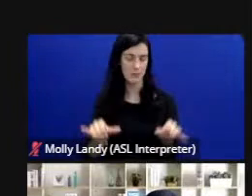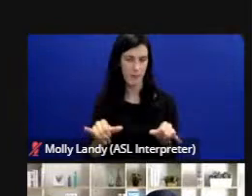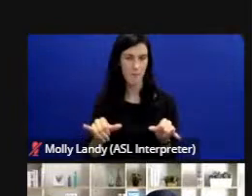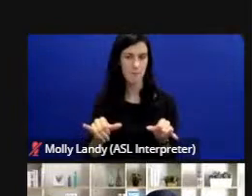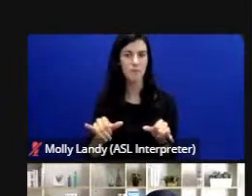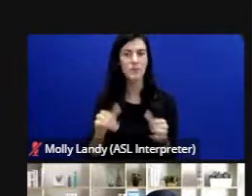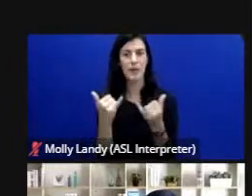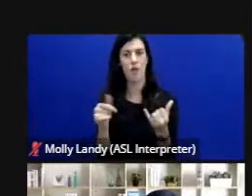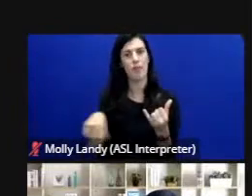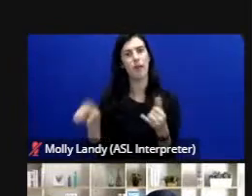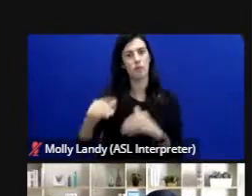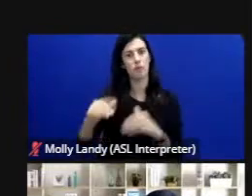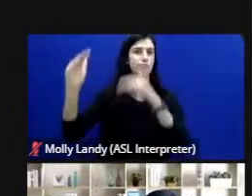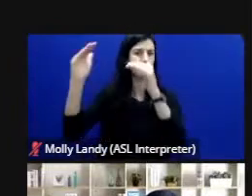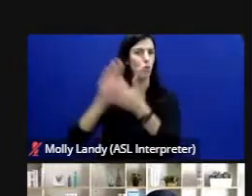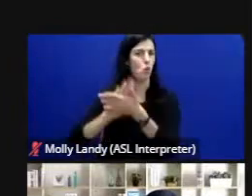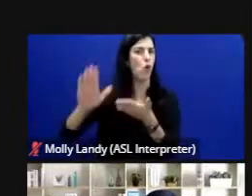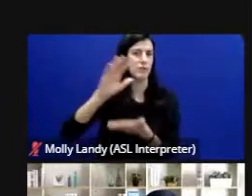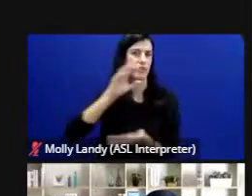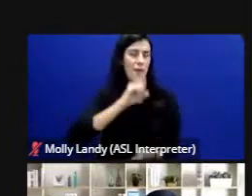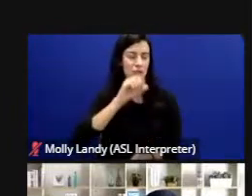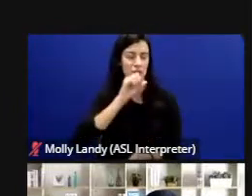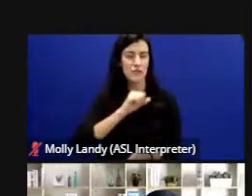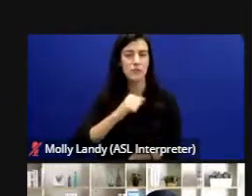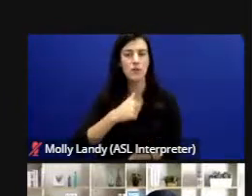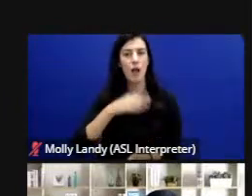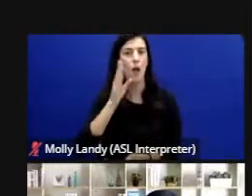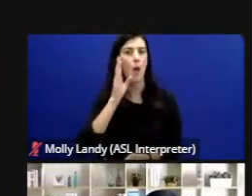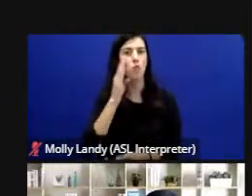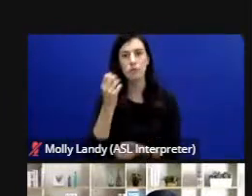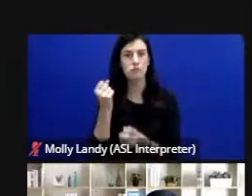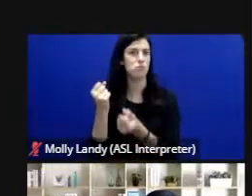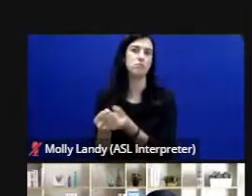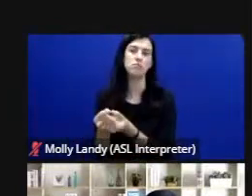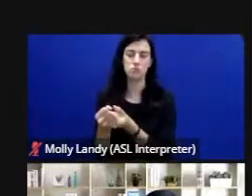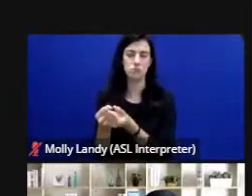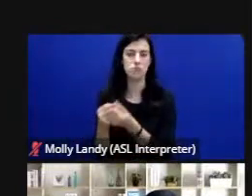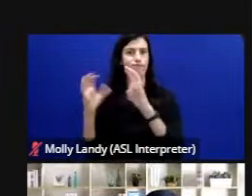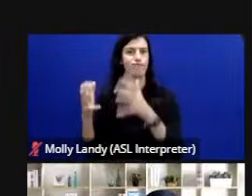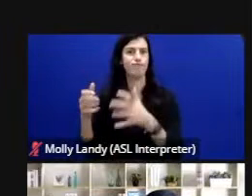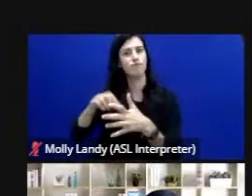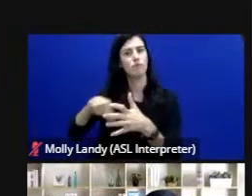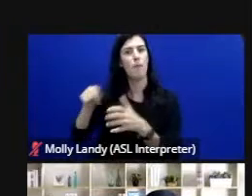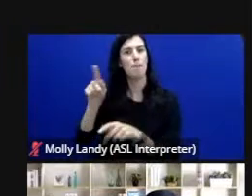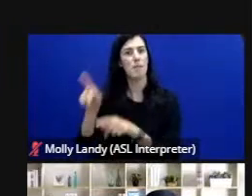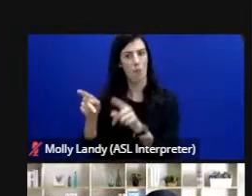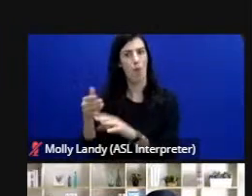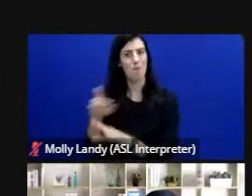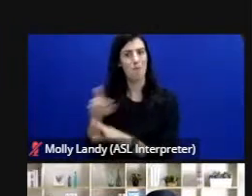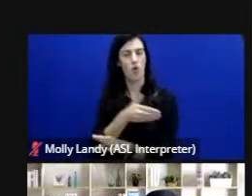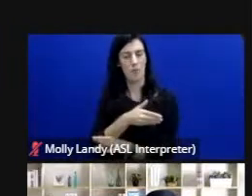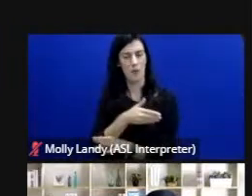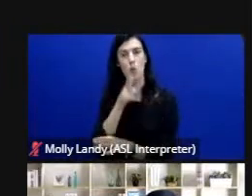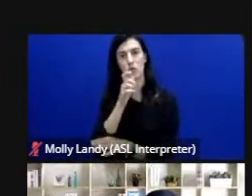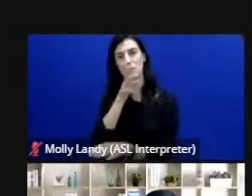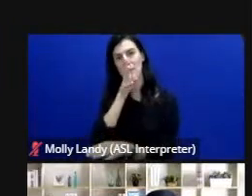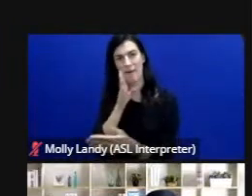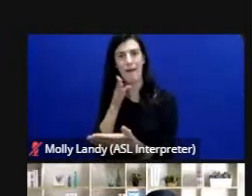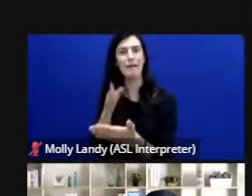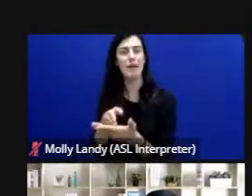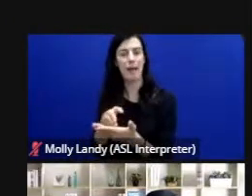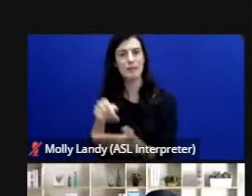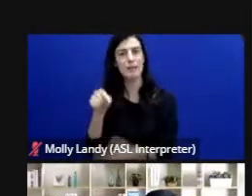college age now. I will just side with the people that have gone before me speaking against